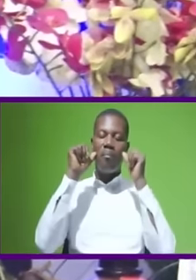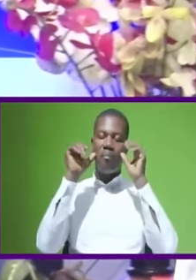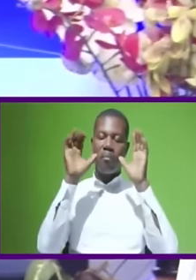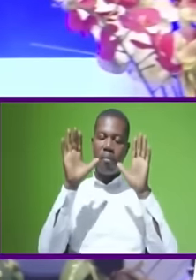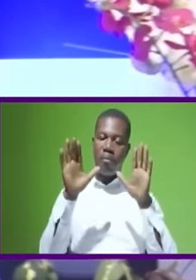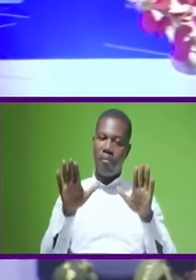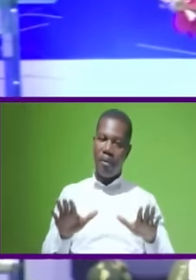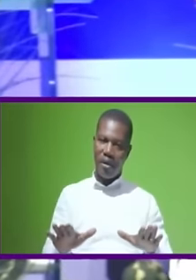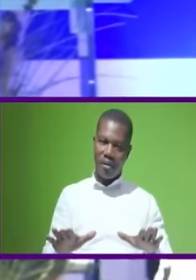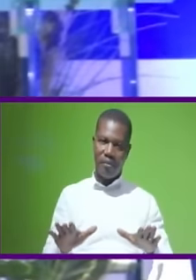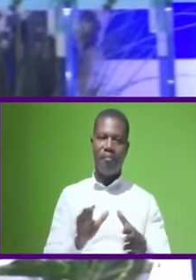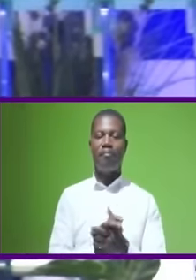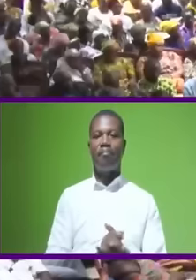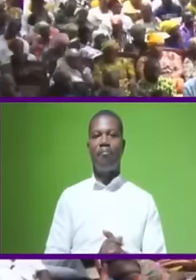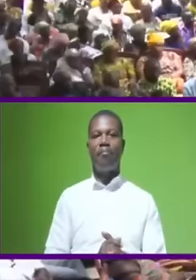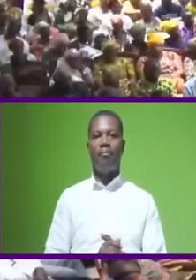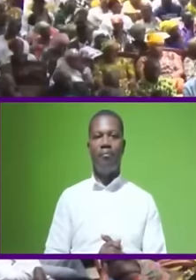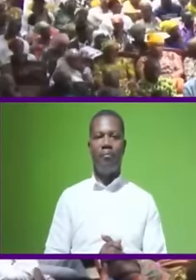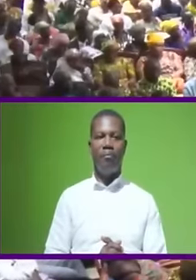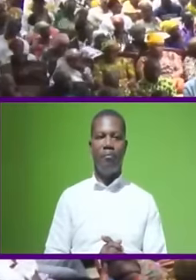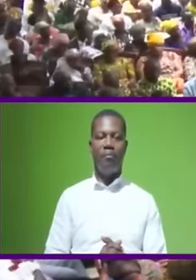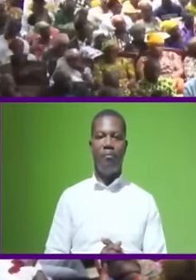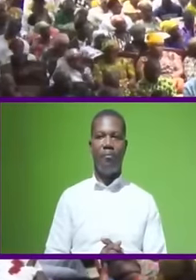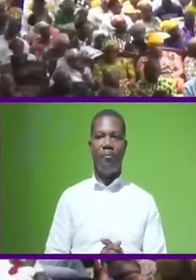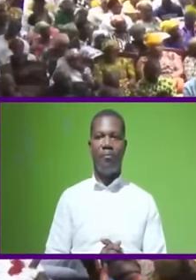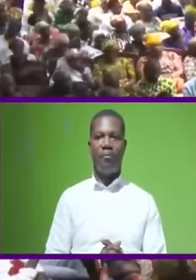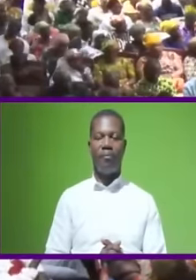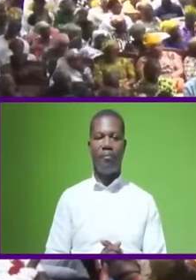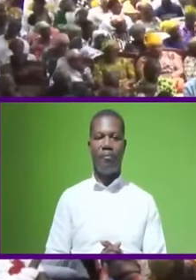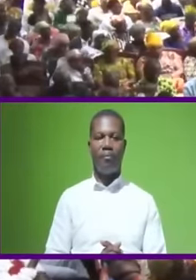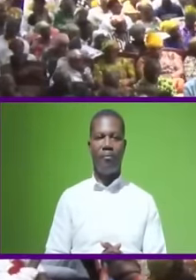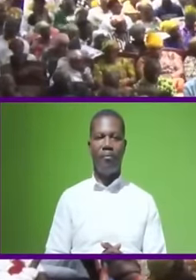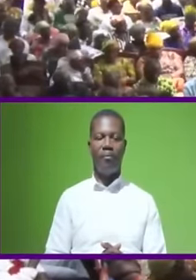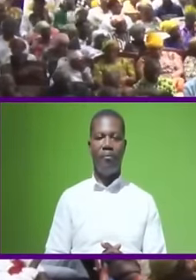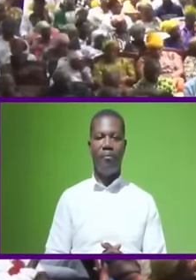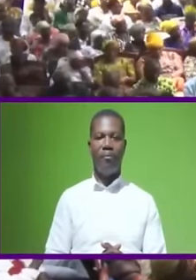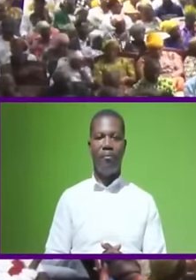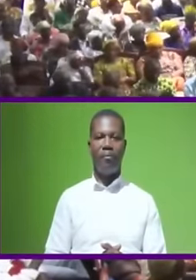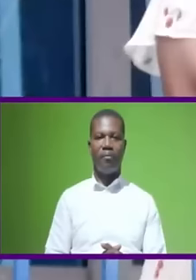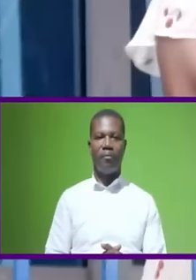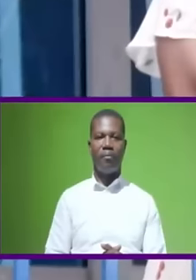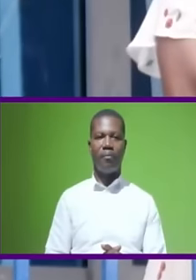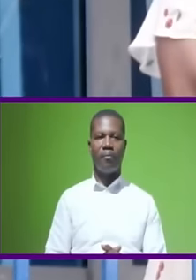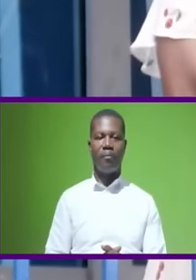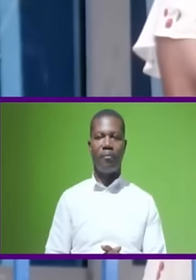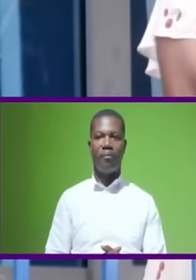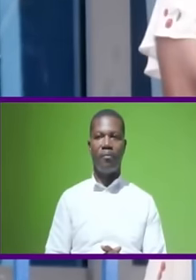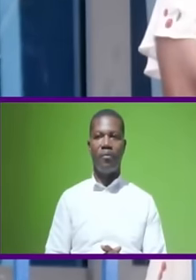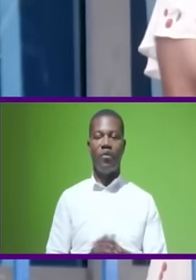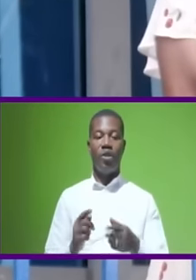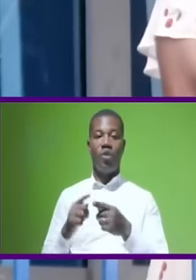Beloved, please let our brethren or brotherhood bring blessings unto us.